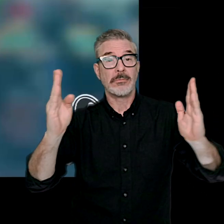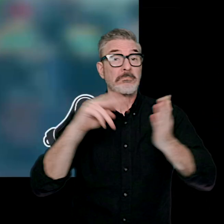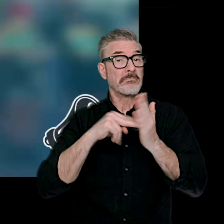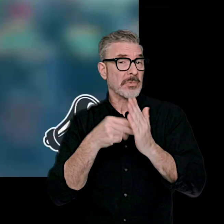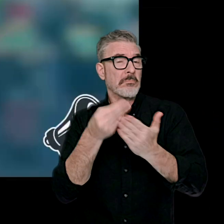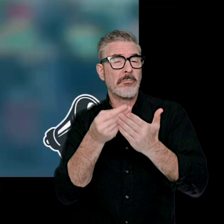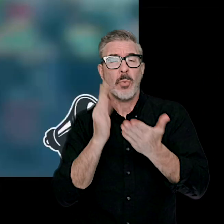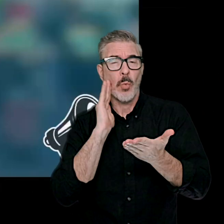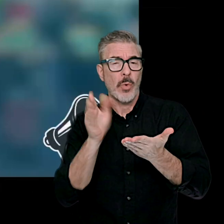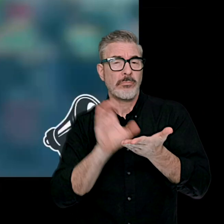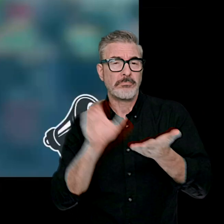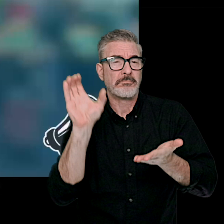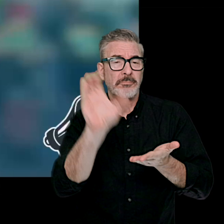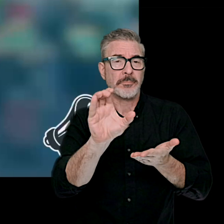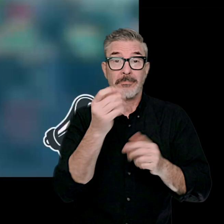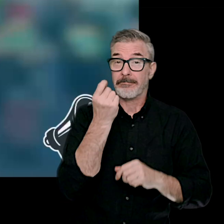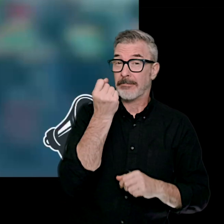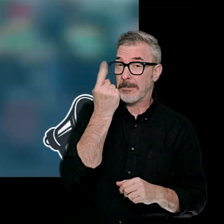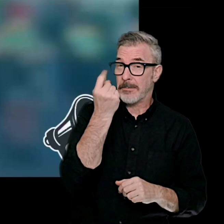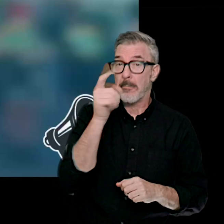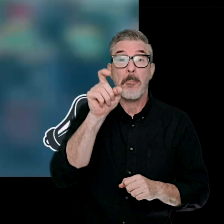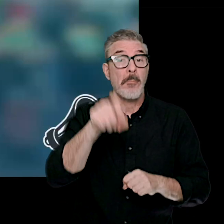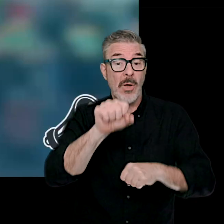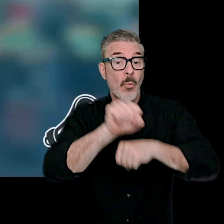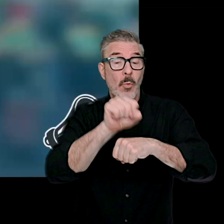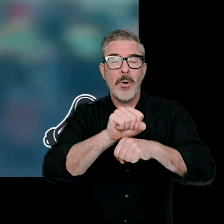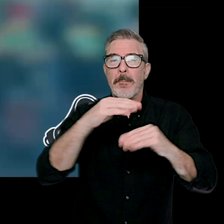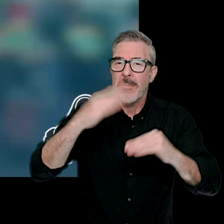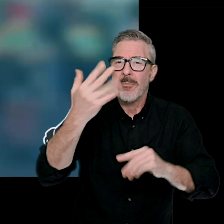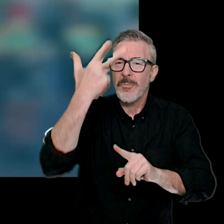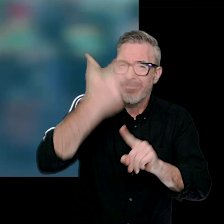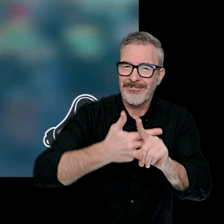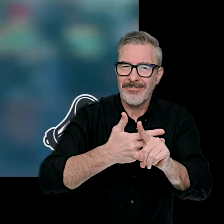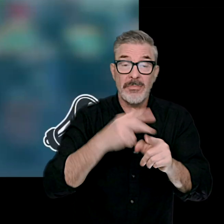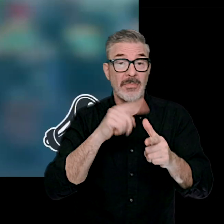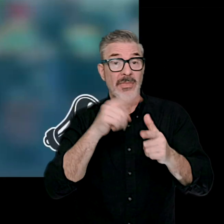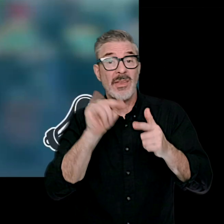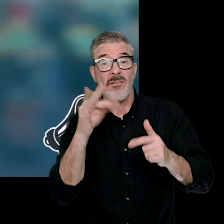you earn these wages throughout your employment after 3 months of service.